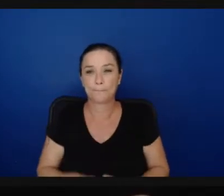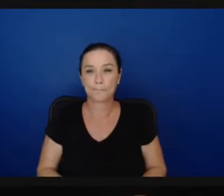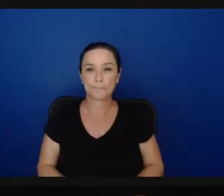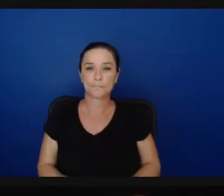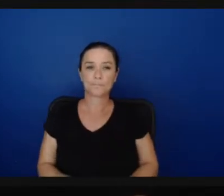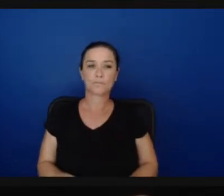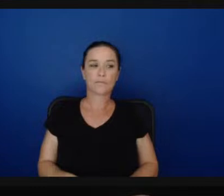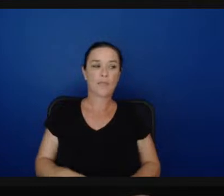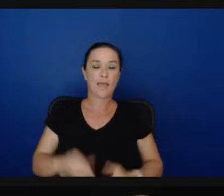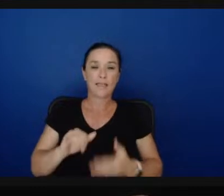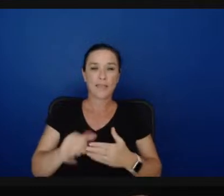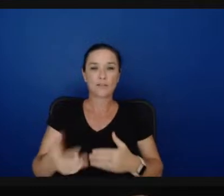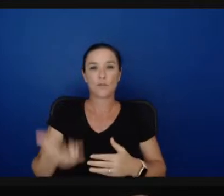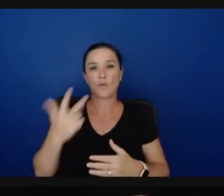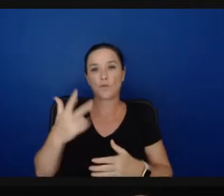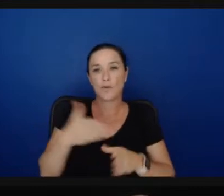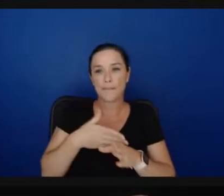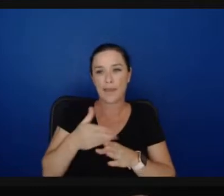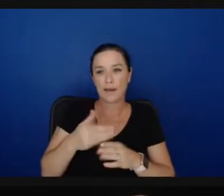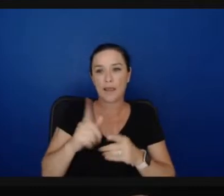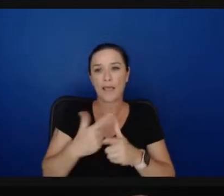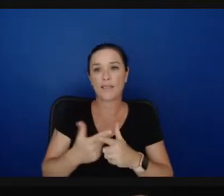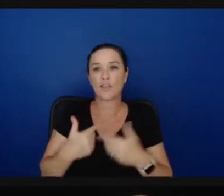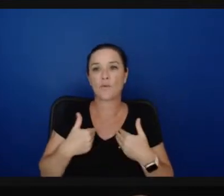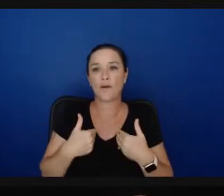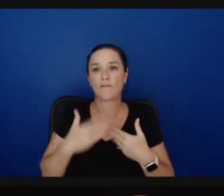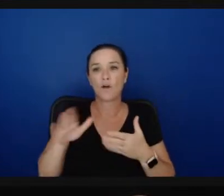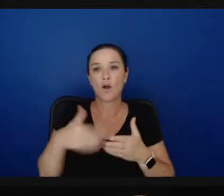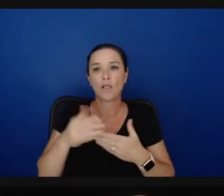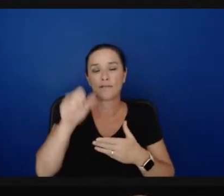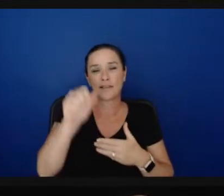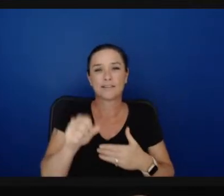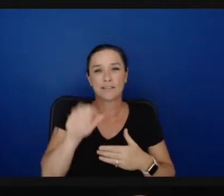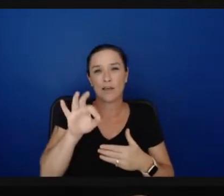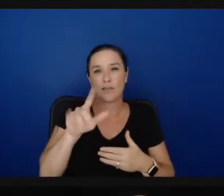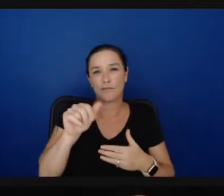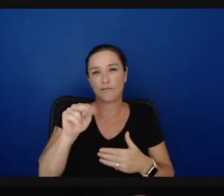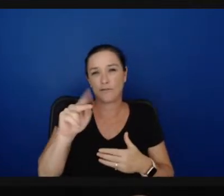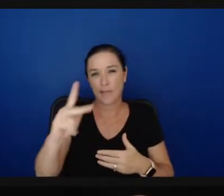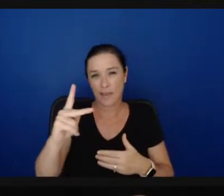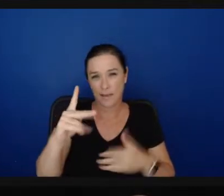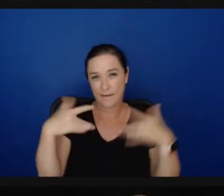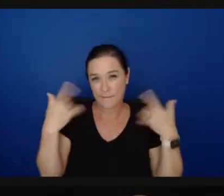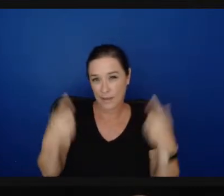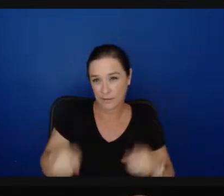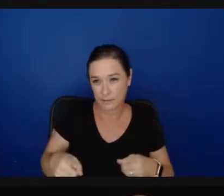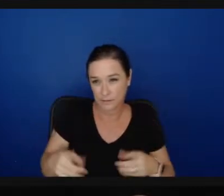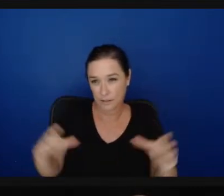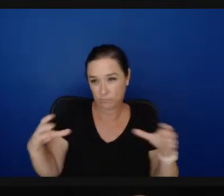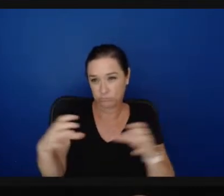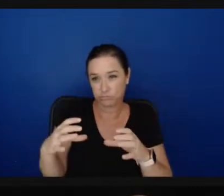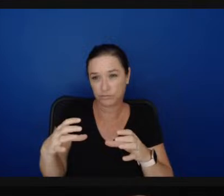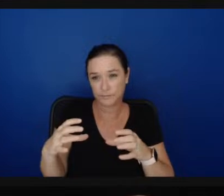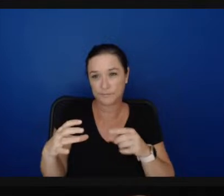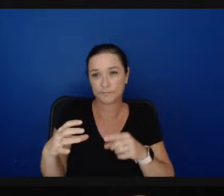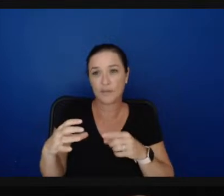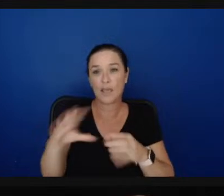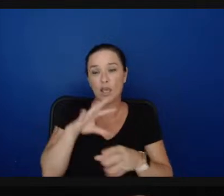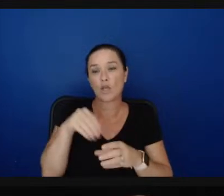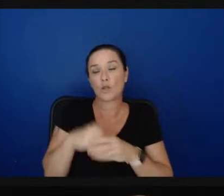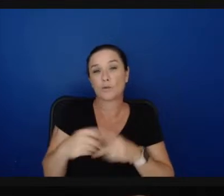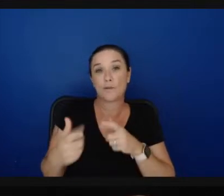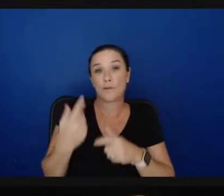main ones. And then you also have all the south flank events. That's this cluster down here, which includes our big one this past